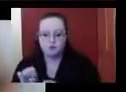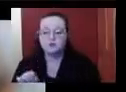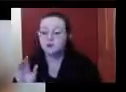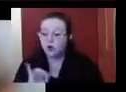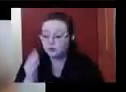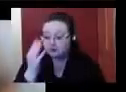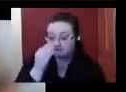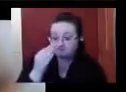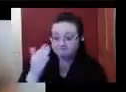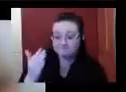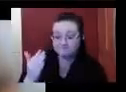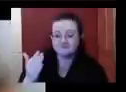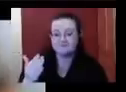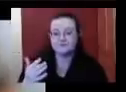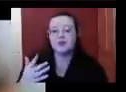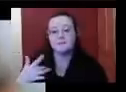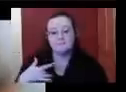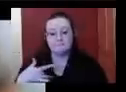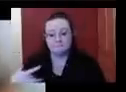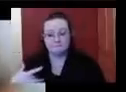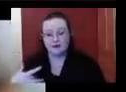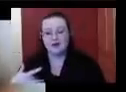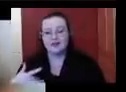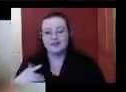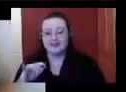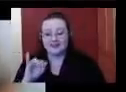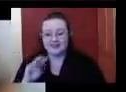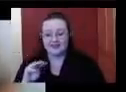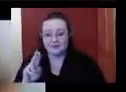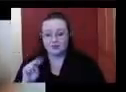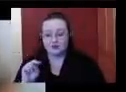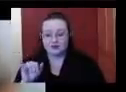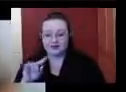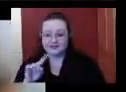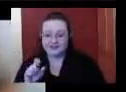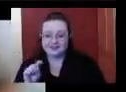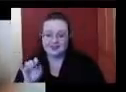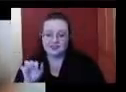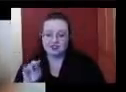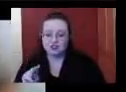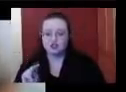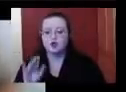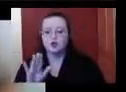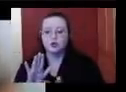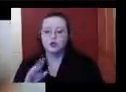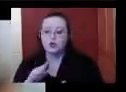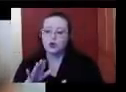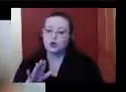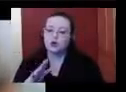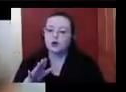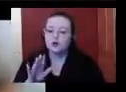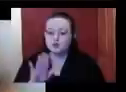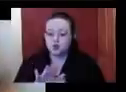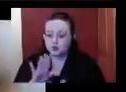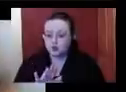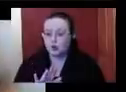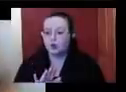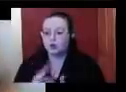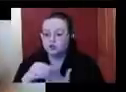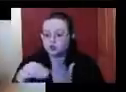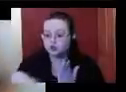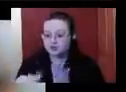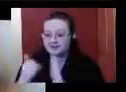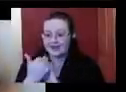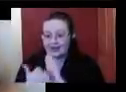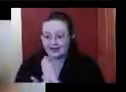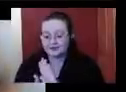know that the Immunization of School Pupils Act, requiring all families with children attending school in Ontario to provide